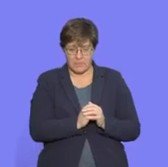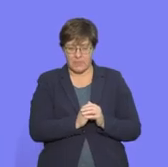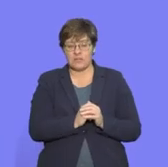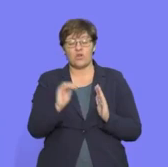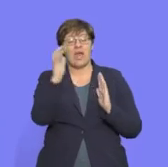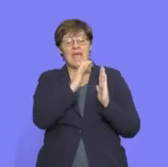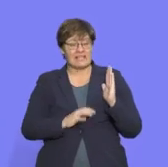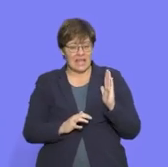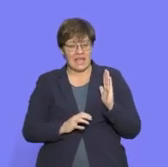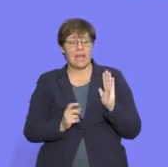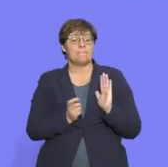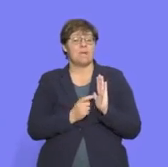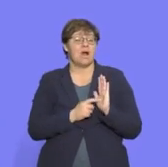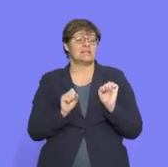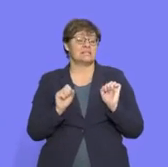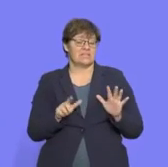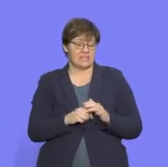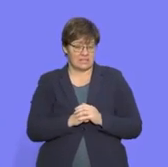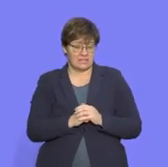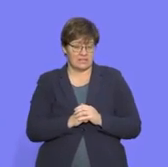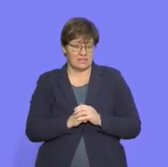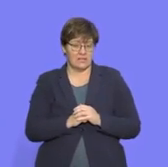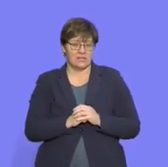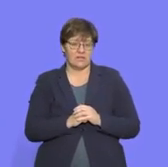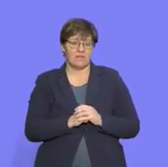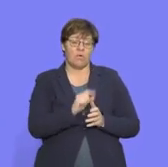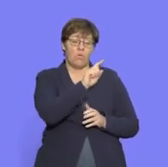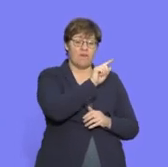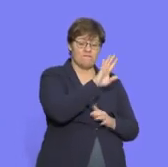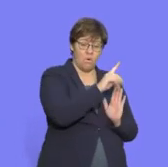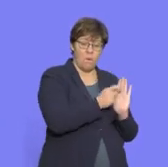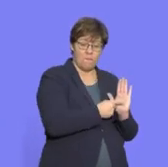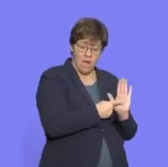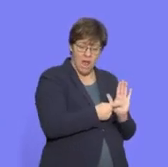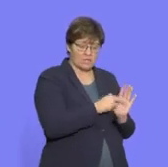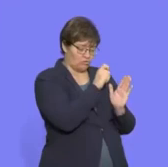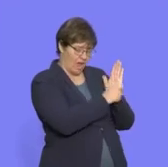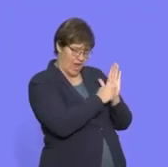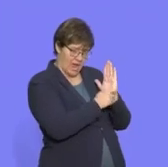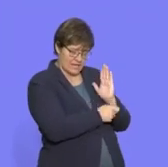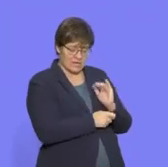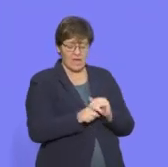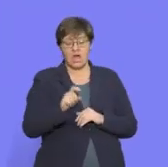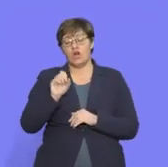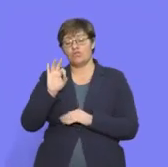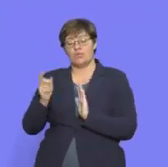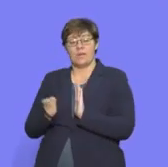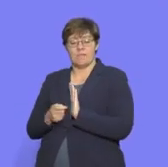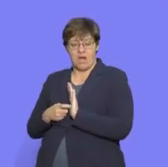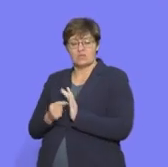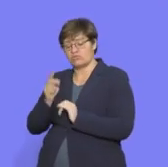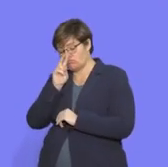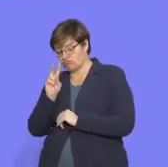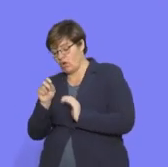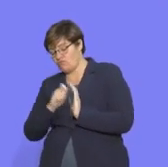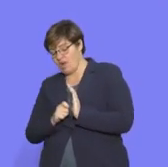essay 17 marks, all right? Usually 14 points that you have to come up with, and 3 points the teacher's going to give you